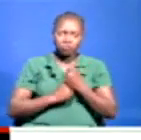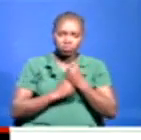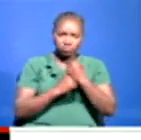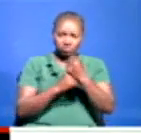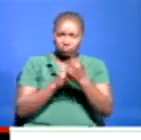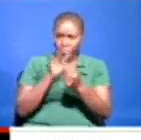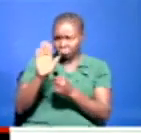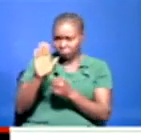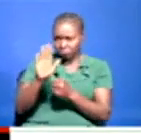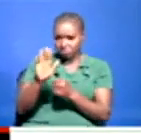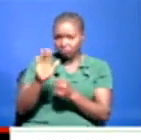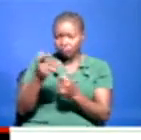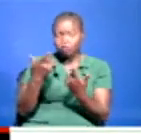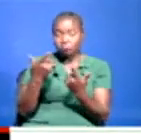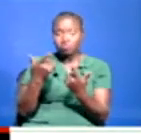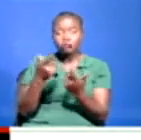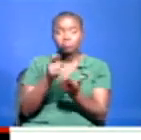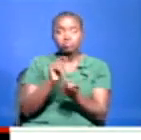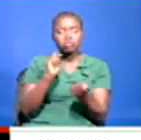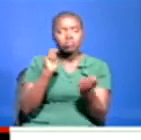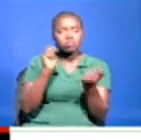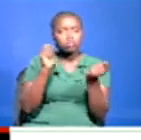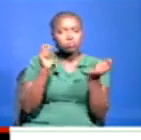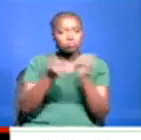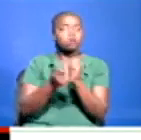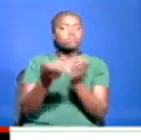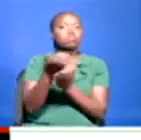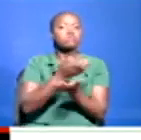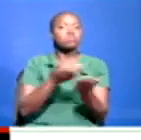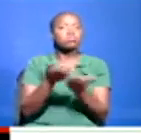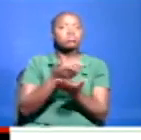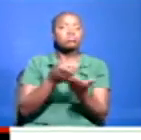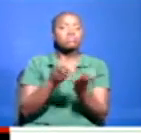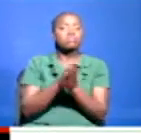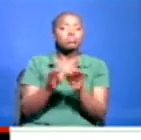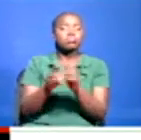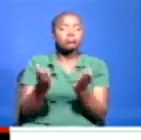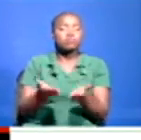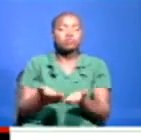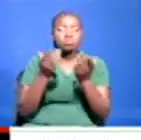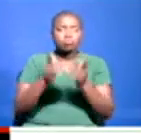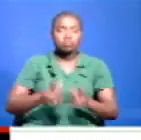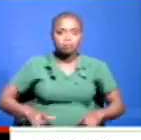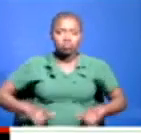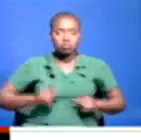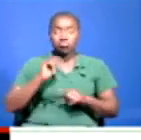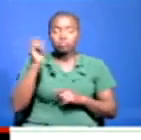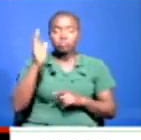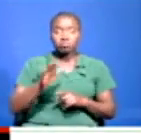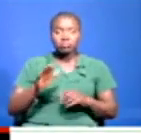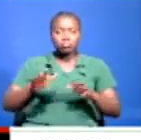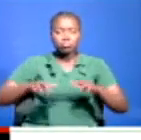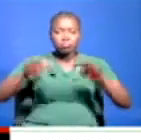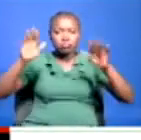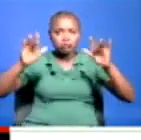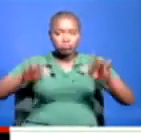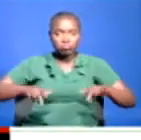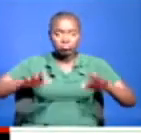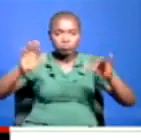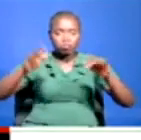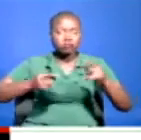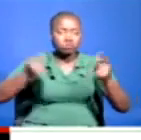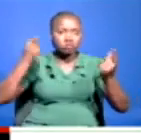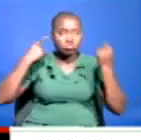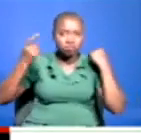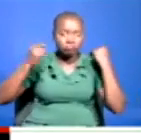bid, promising to revamp the economy and transform the lives of Kenyans. Speaking in Bomet and Kericho counties Sunday, Odinga